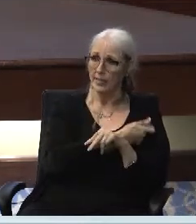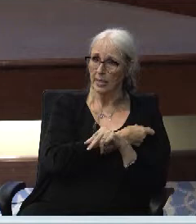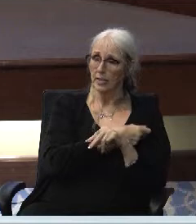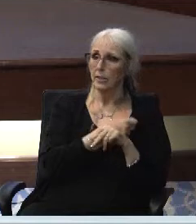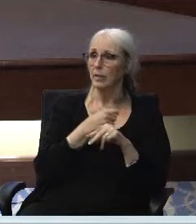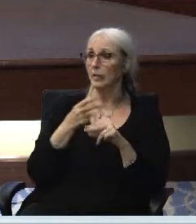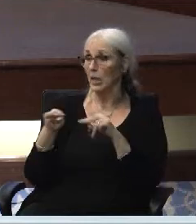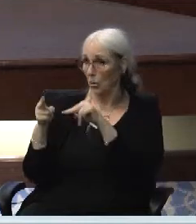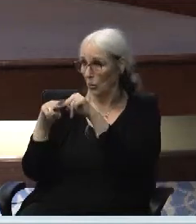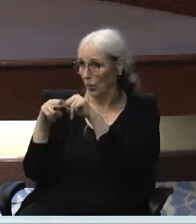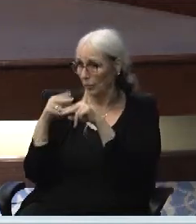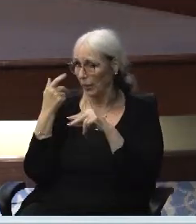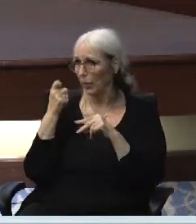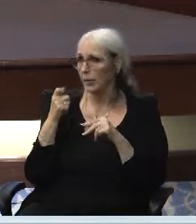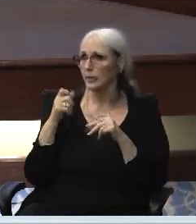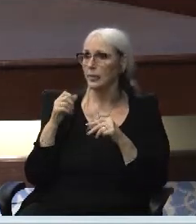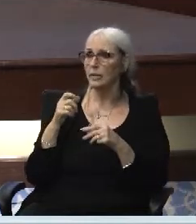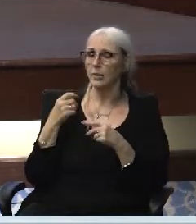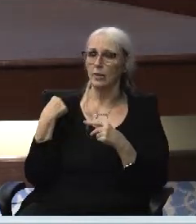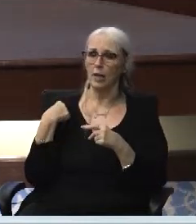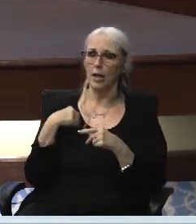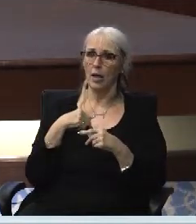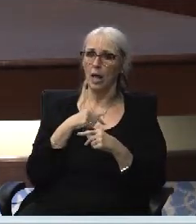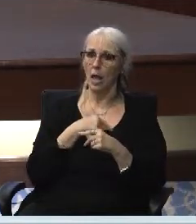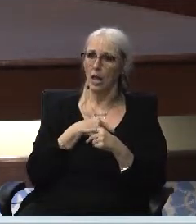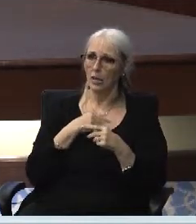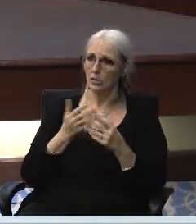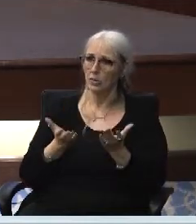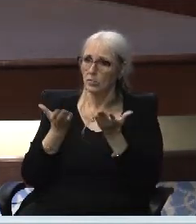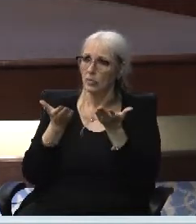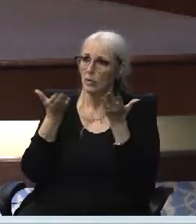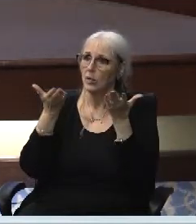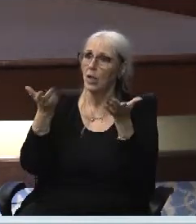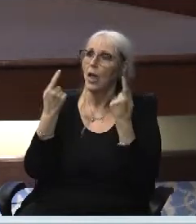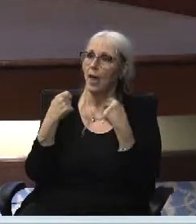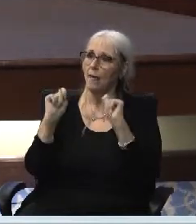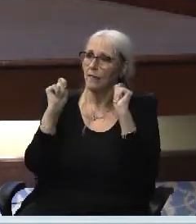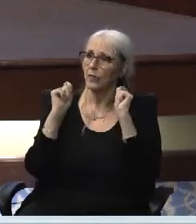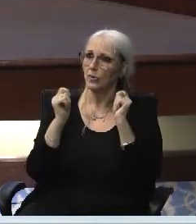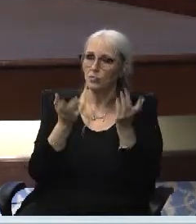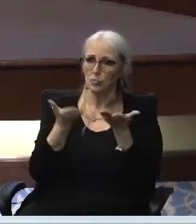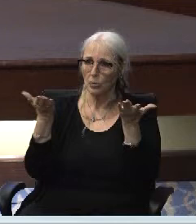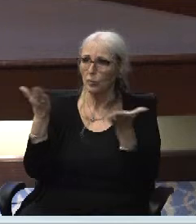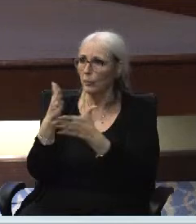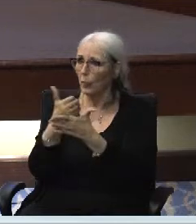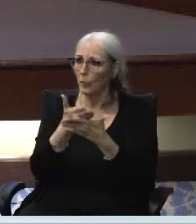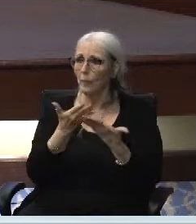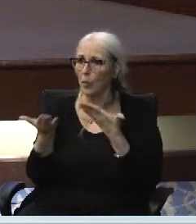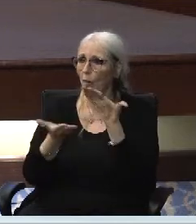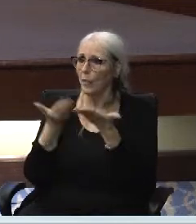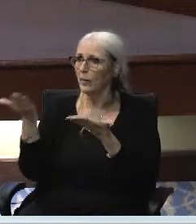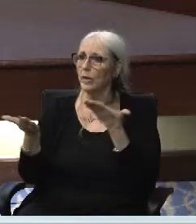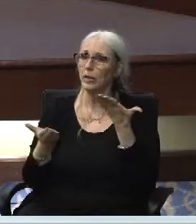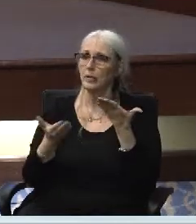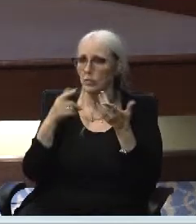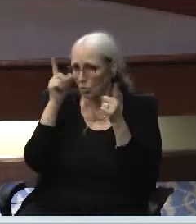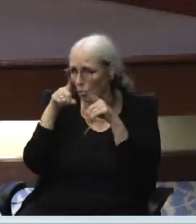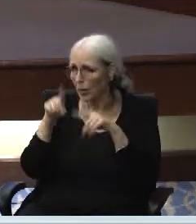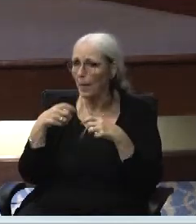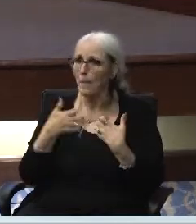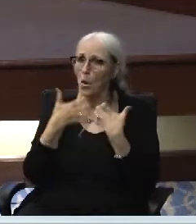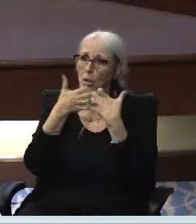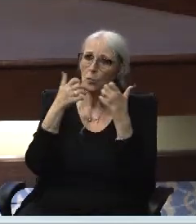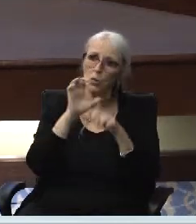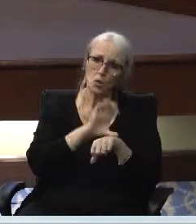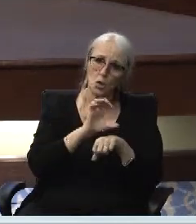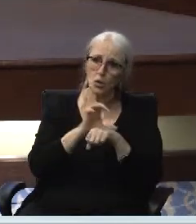the result of expanded outreach efforts by our COVID-19 vaccine coordinator, Mr. Pablo Ramos, and includes collaborations and partnerships with